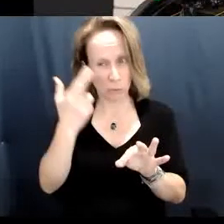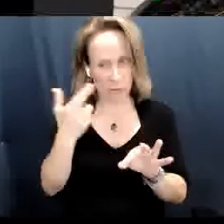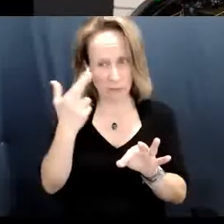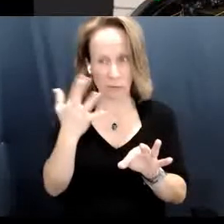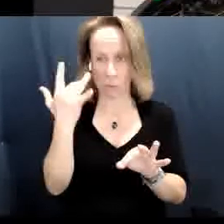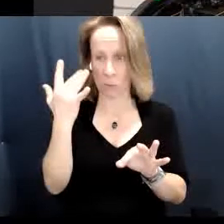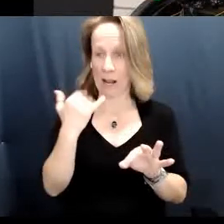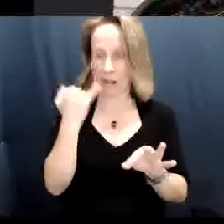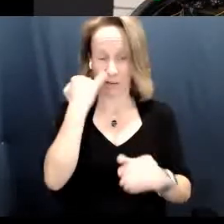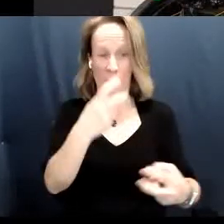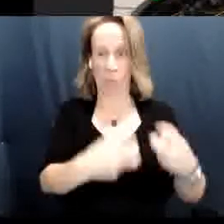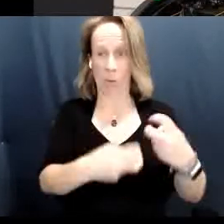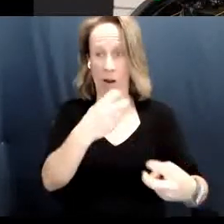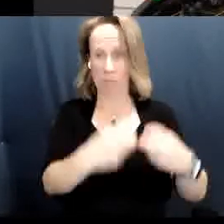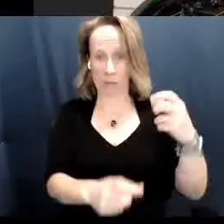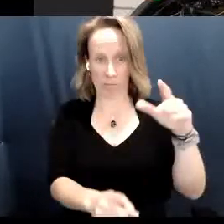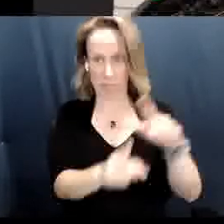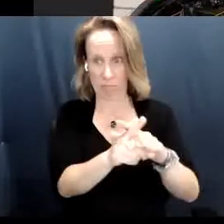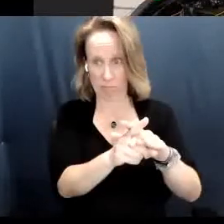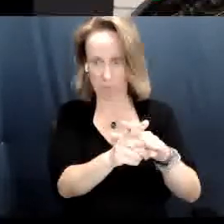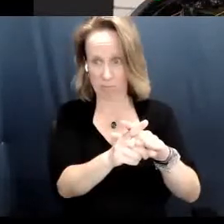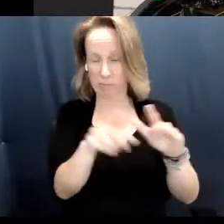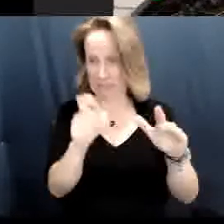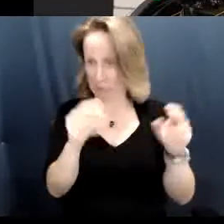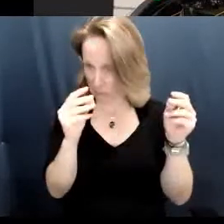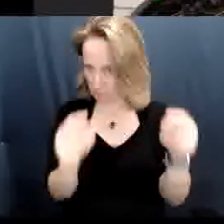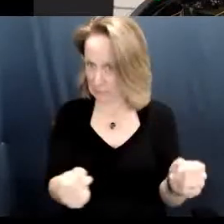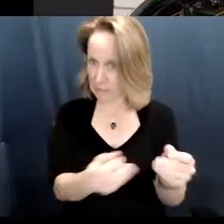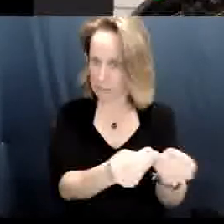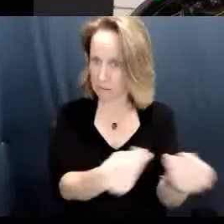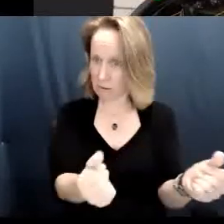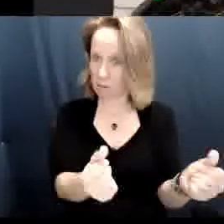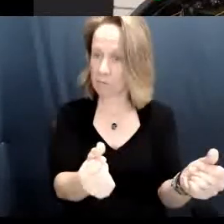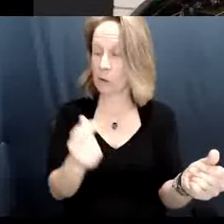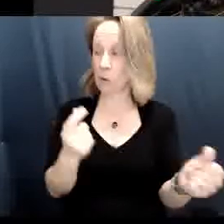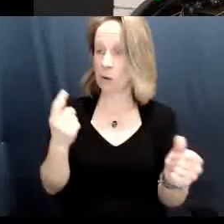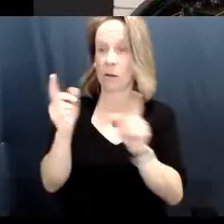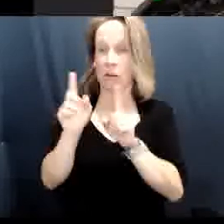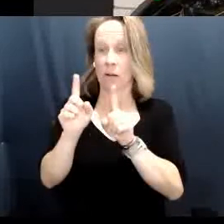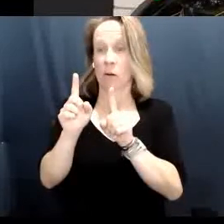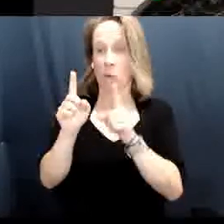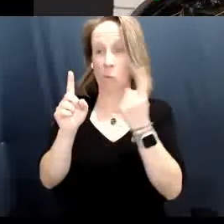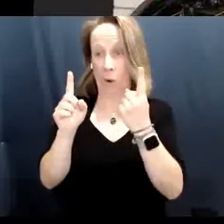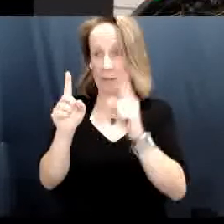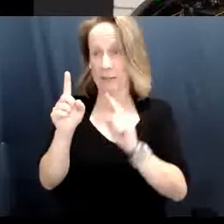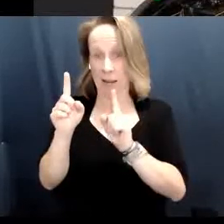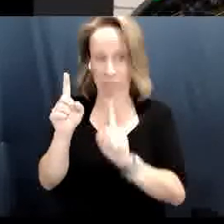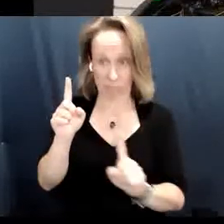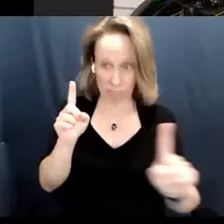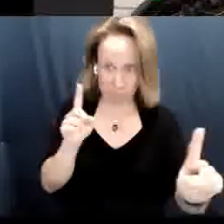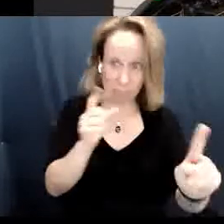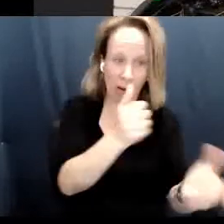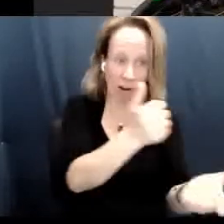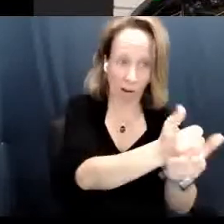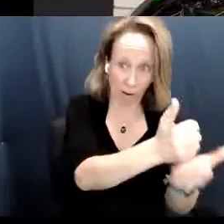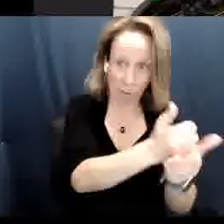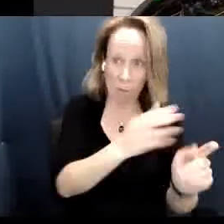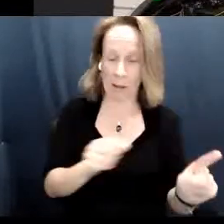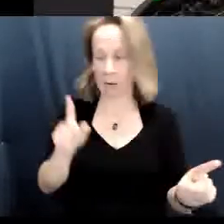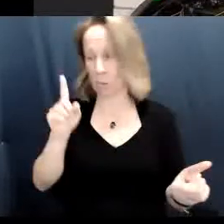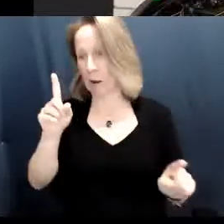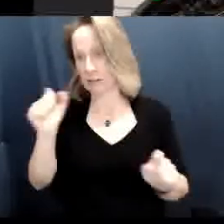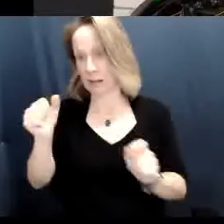addressed immediately, one can step away and the other can keep the group going. It also can help demonstrate a healthy relationship